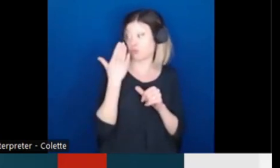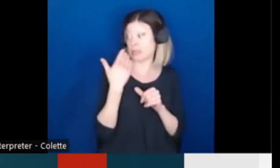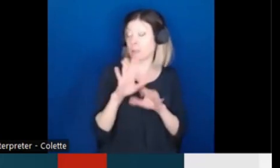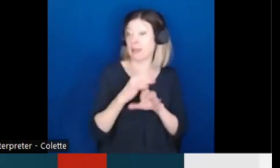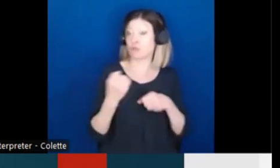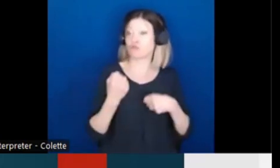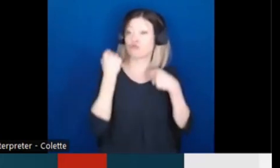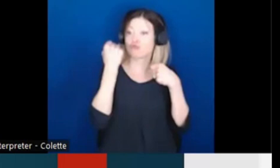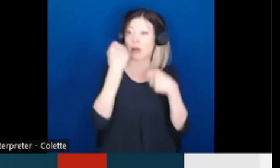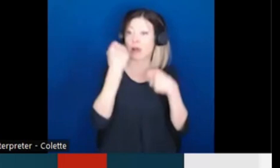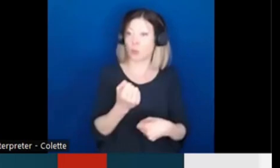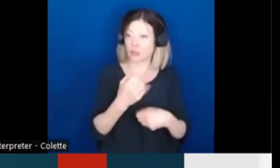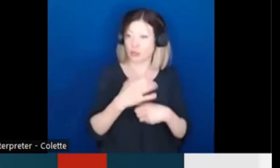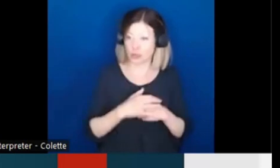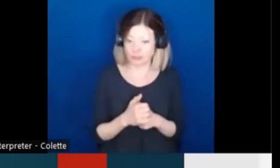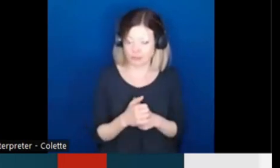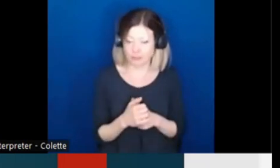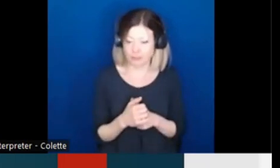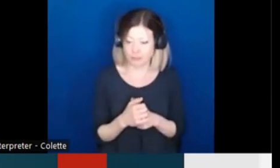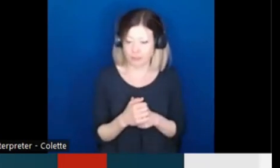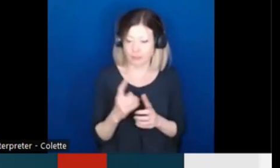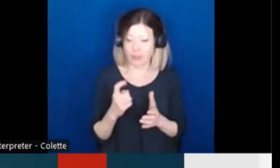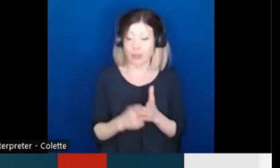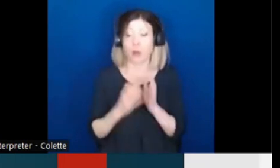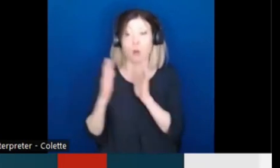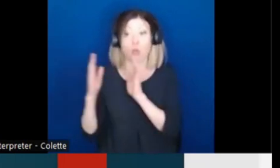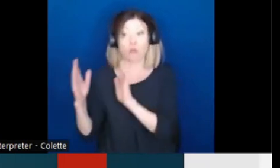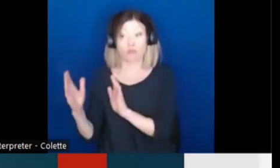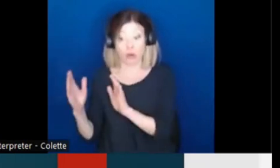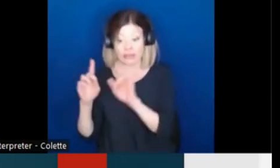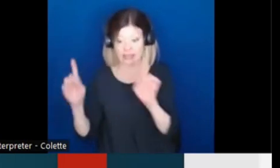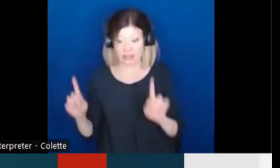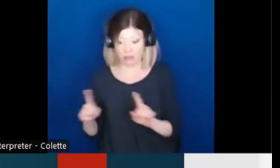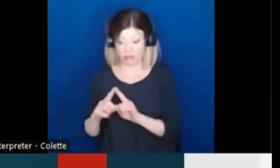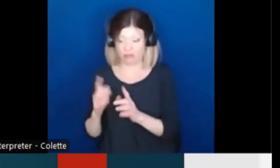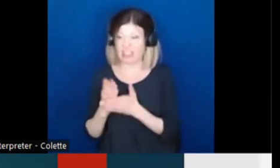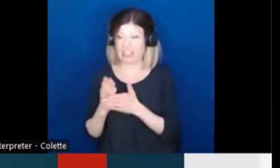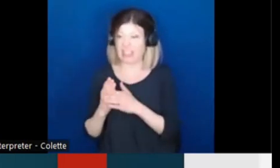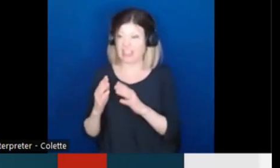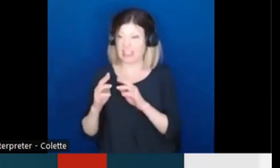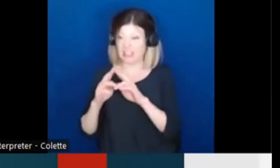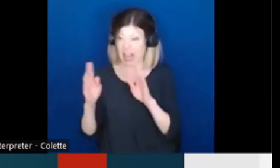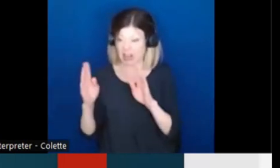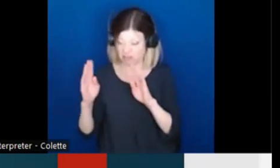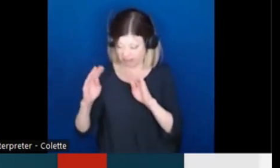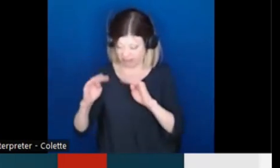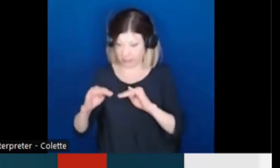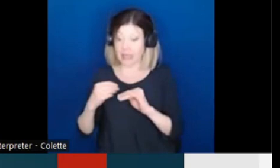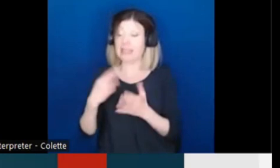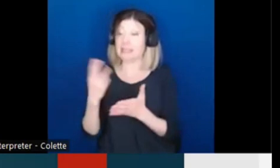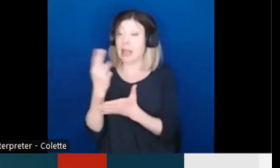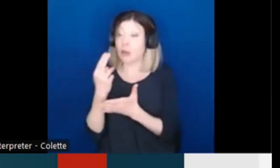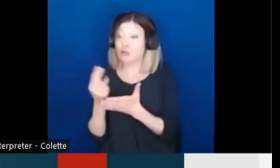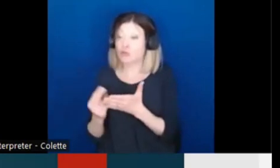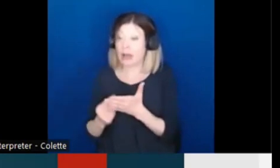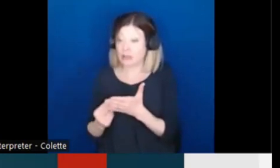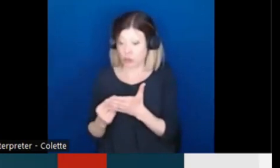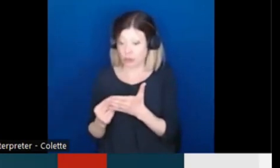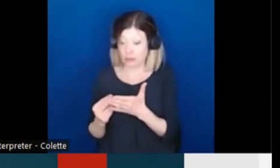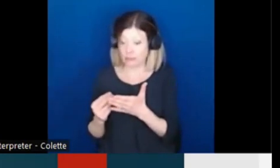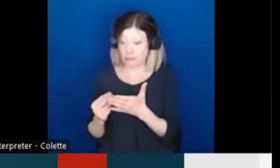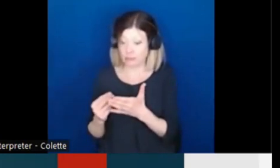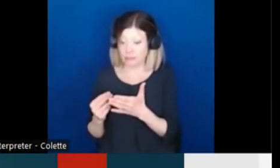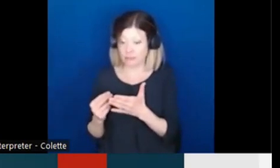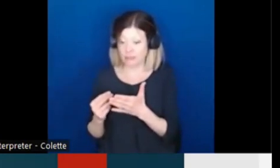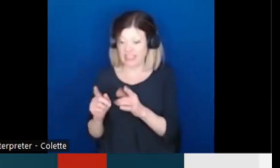right is of basically a hovel. It's a drawing, an illustration of